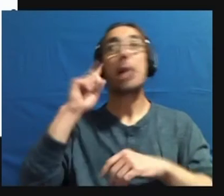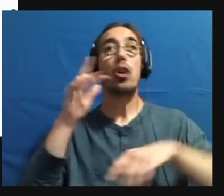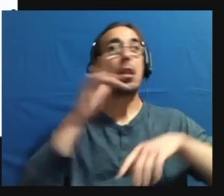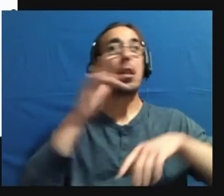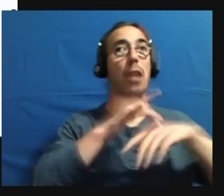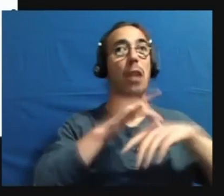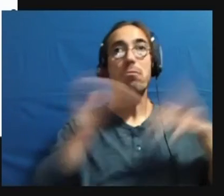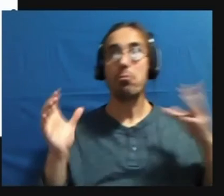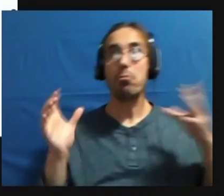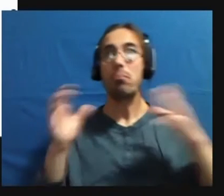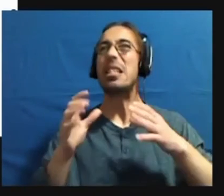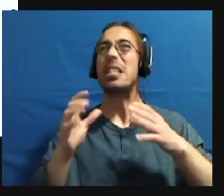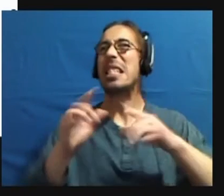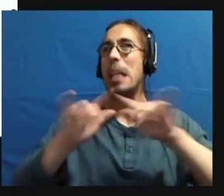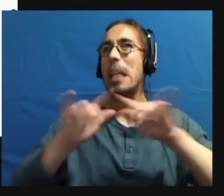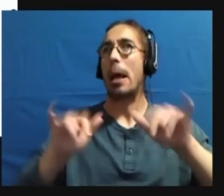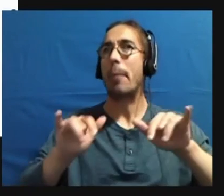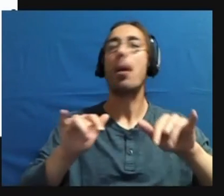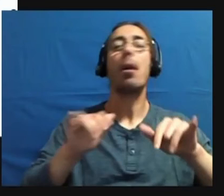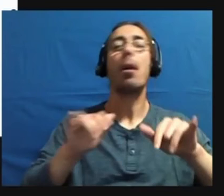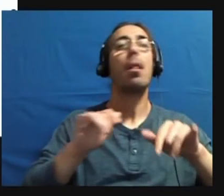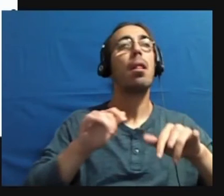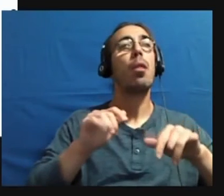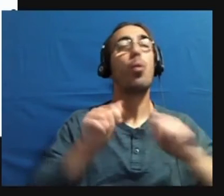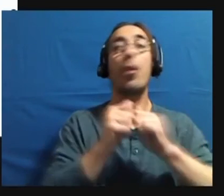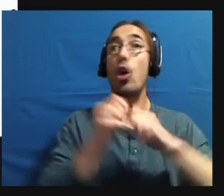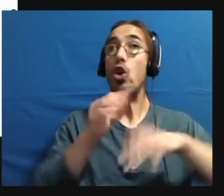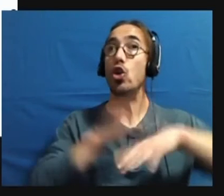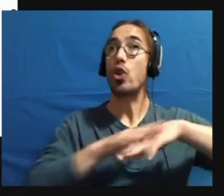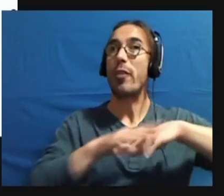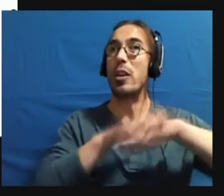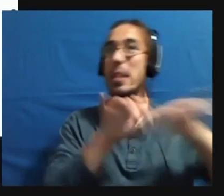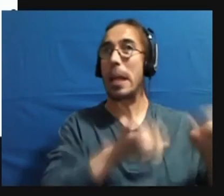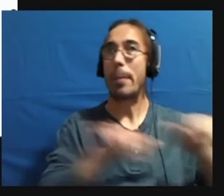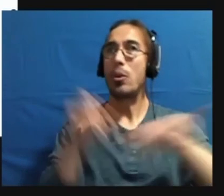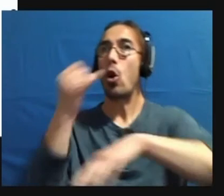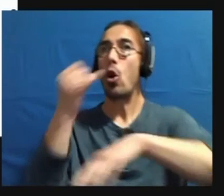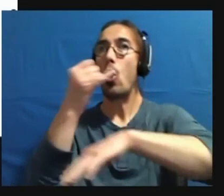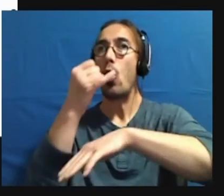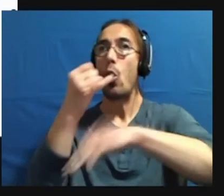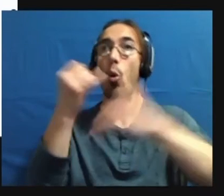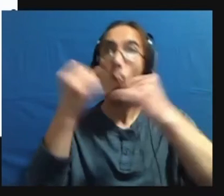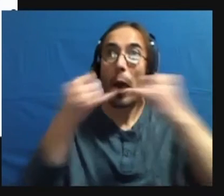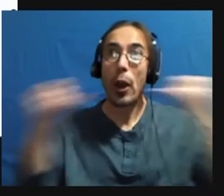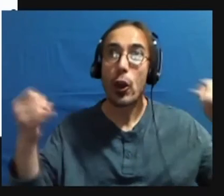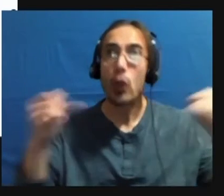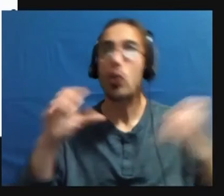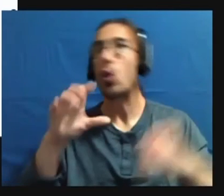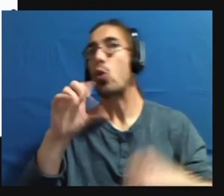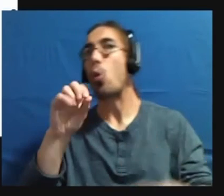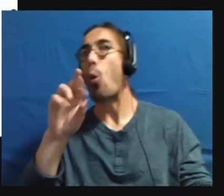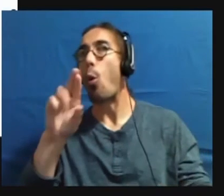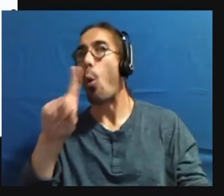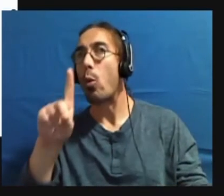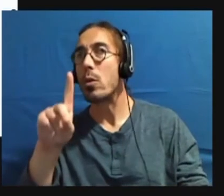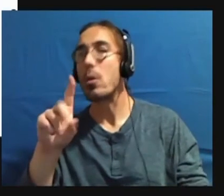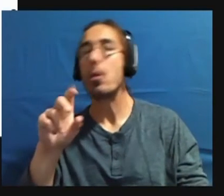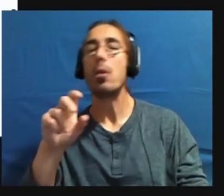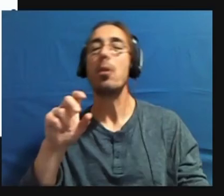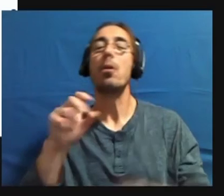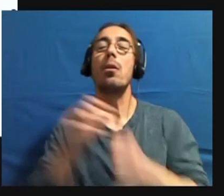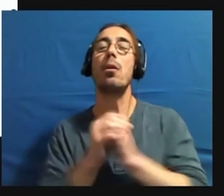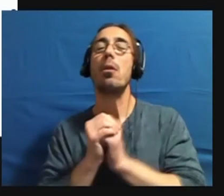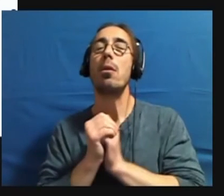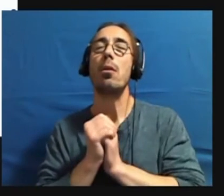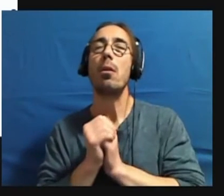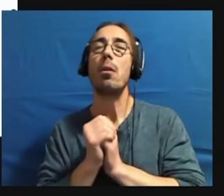like, surfaces that are similar to wires and cords, and then maybe putting on some headphones